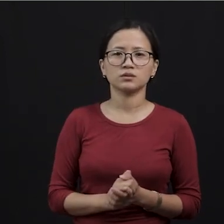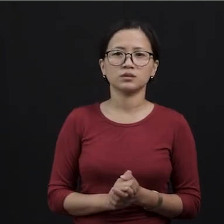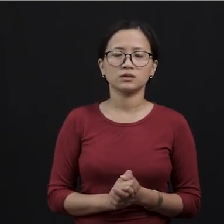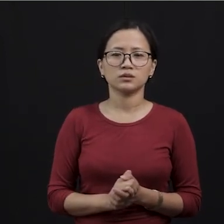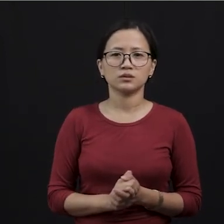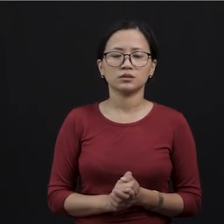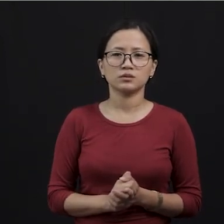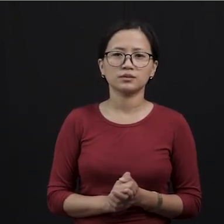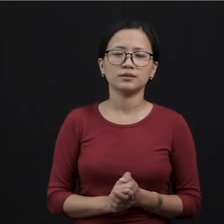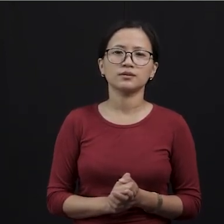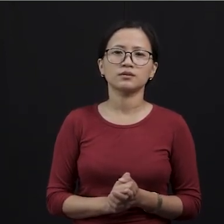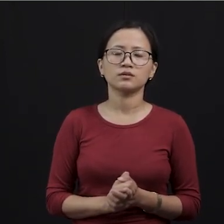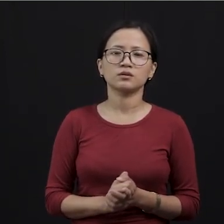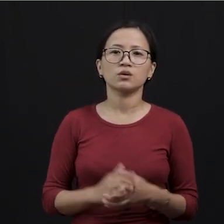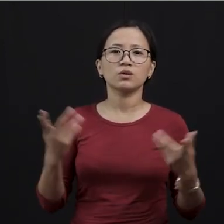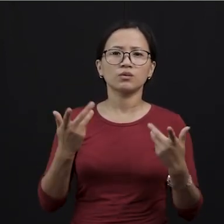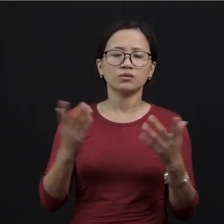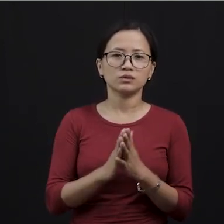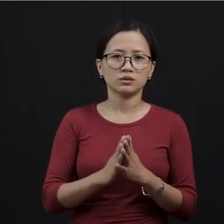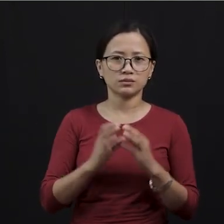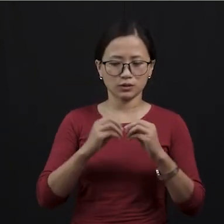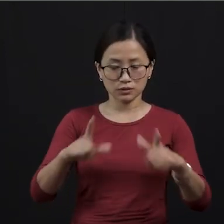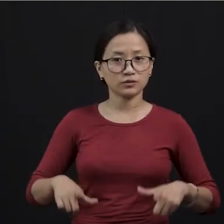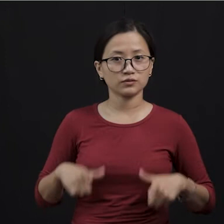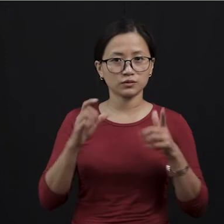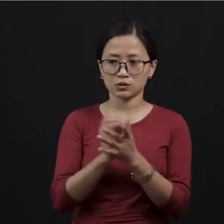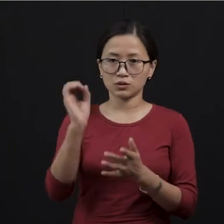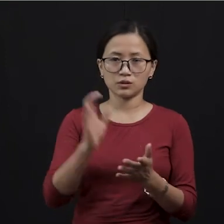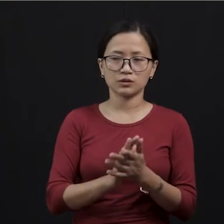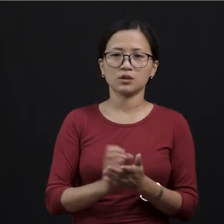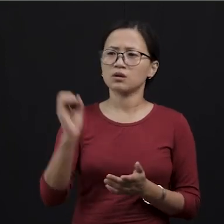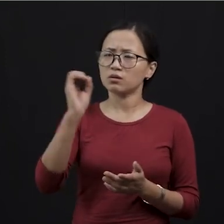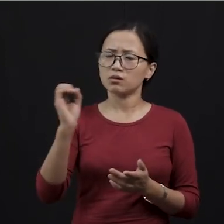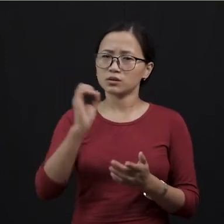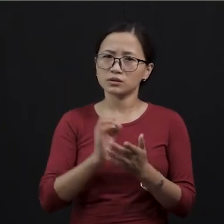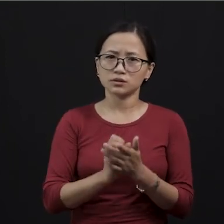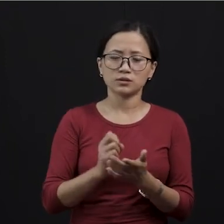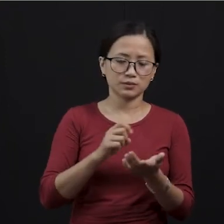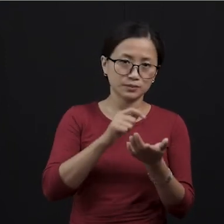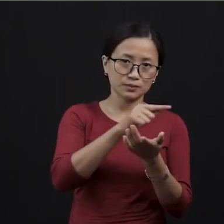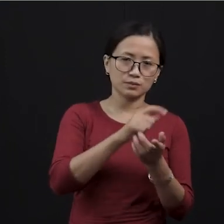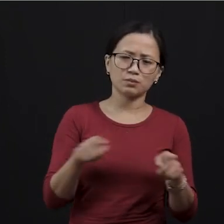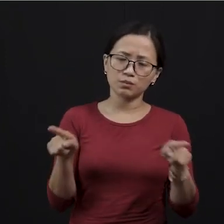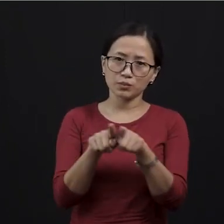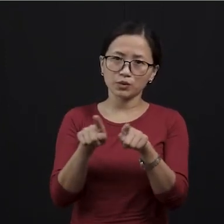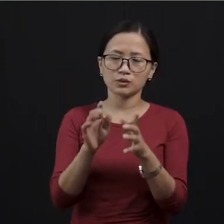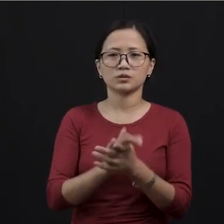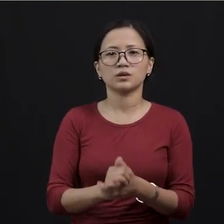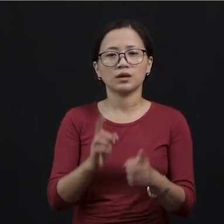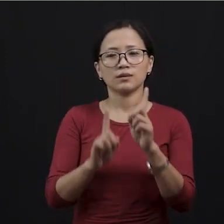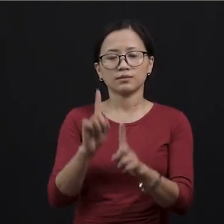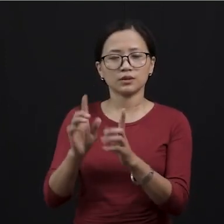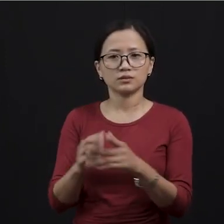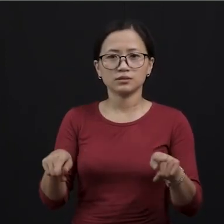biotic components. What are biotic components? The organisms, both plants and animals, which lives